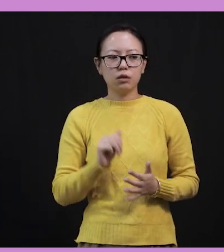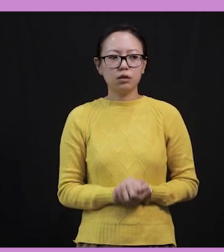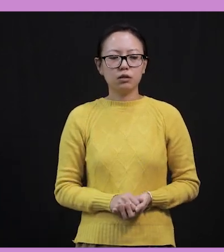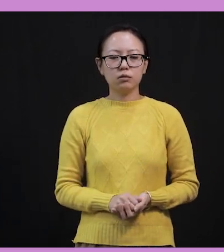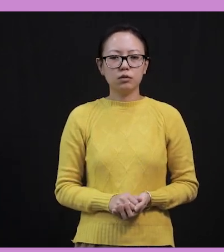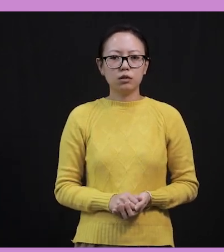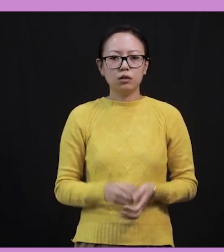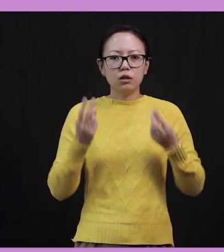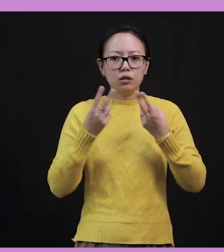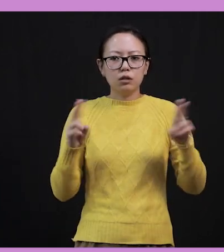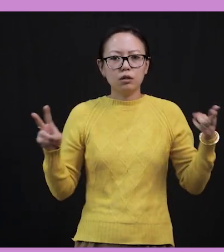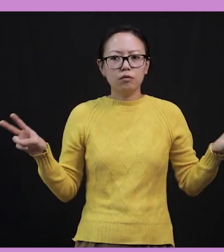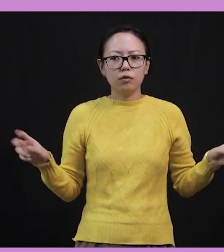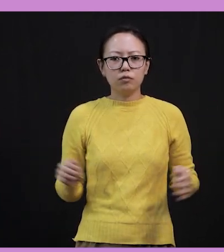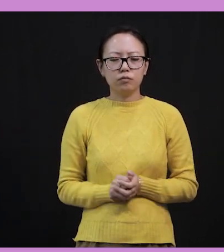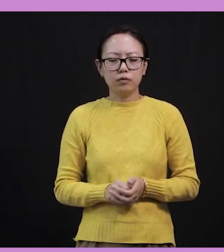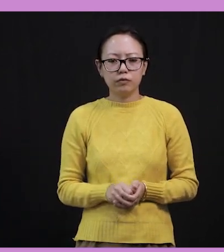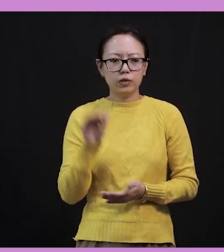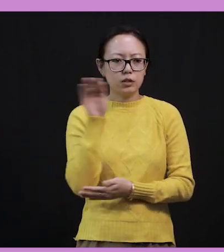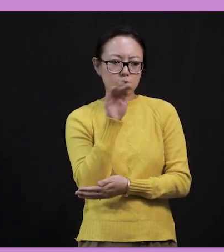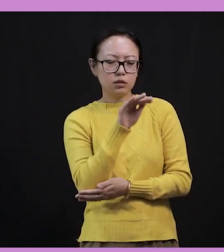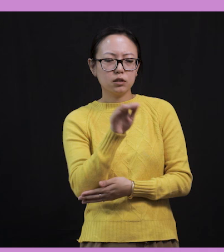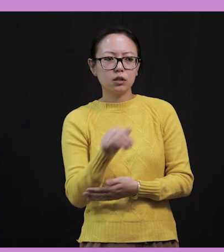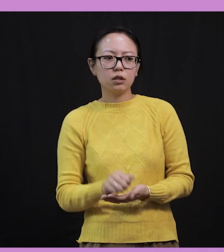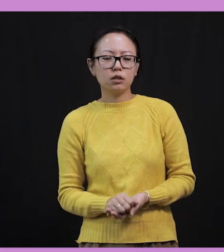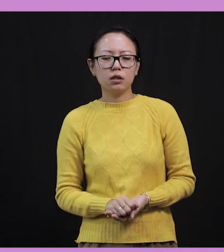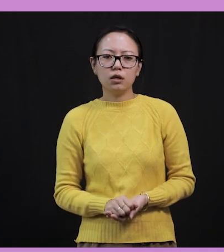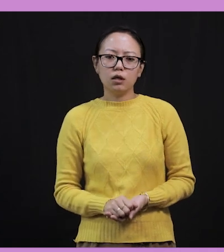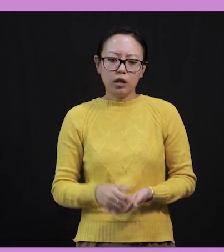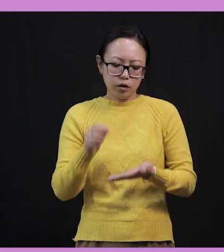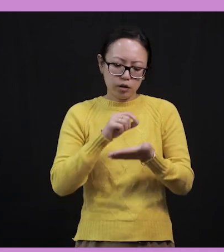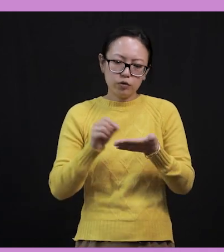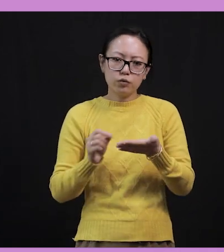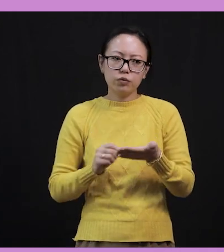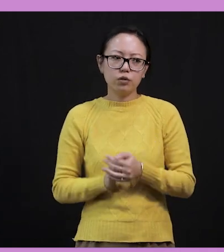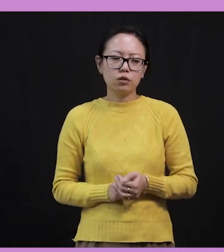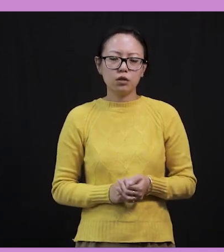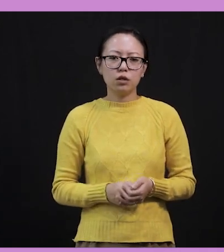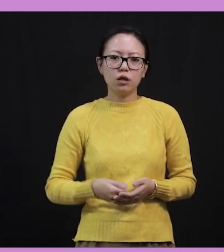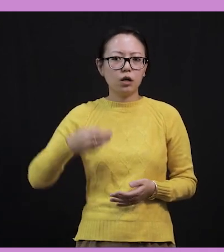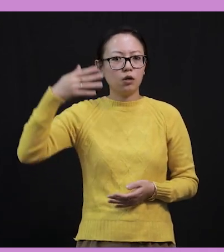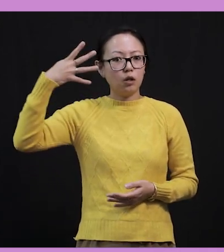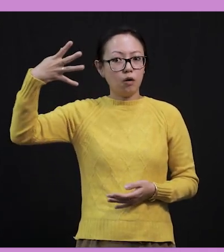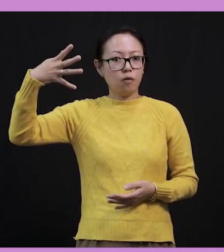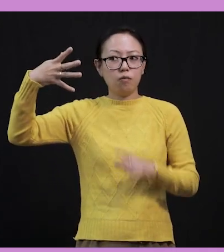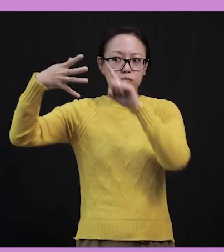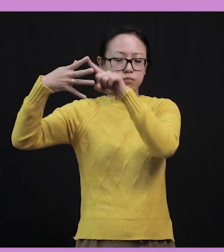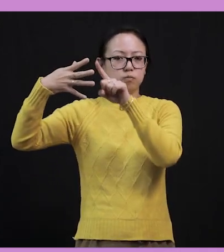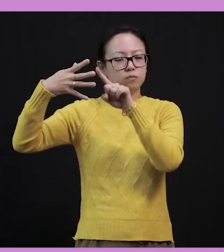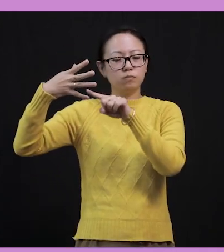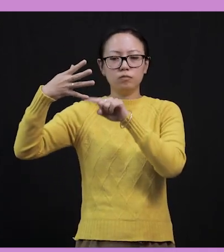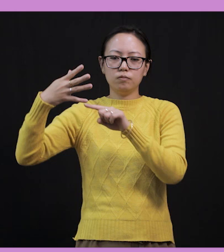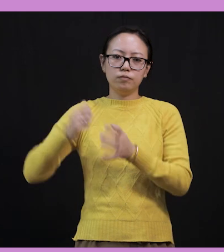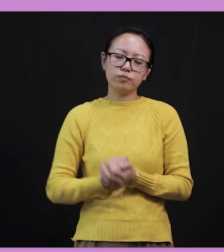for different types of snakes and write about 4 lines on each of them. So if you have an encyclopedia on snake, it would be